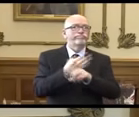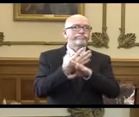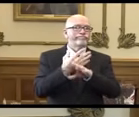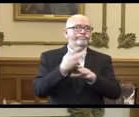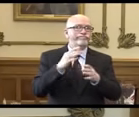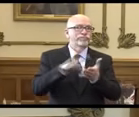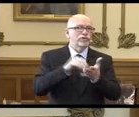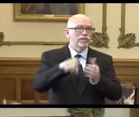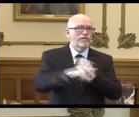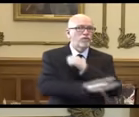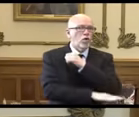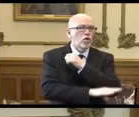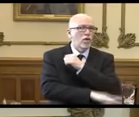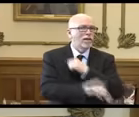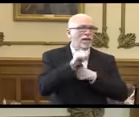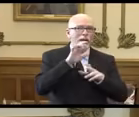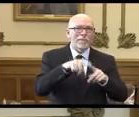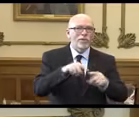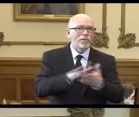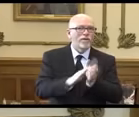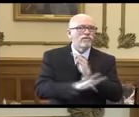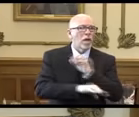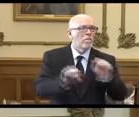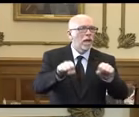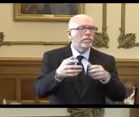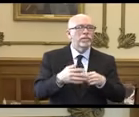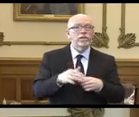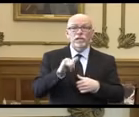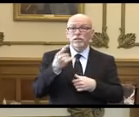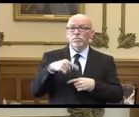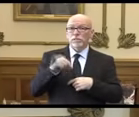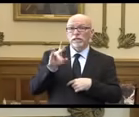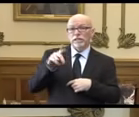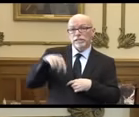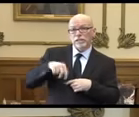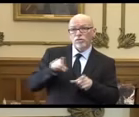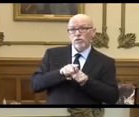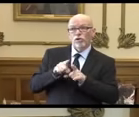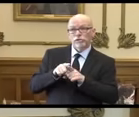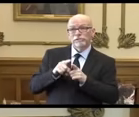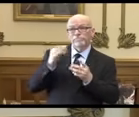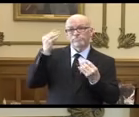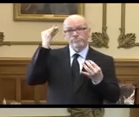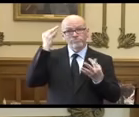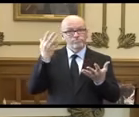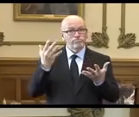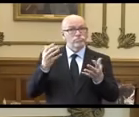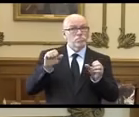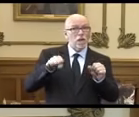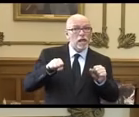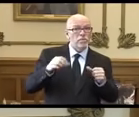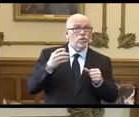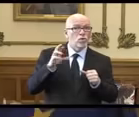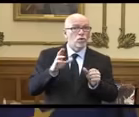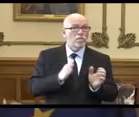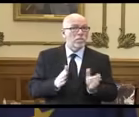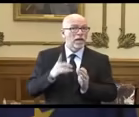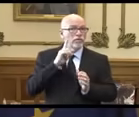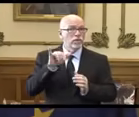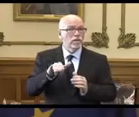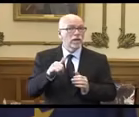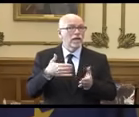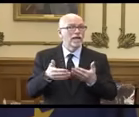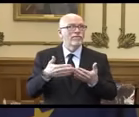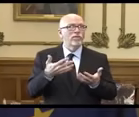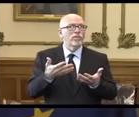into the fall. So my question is this something that Indiana is also, you know, considering or being prepared for, even though